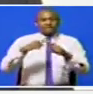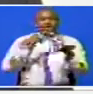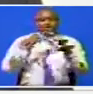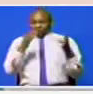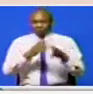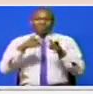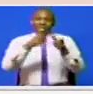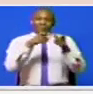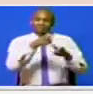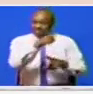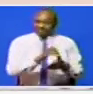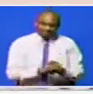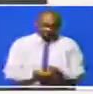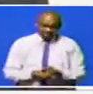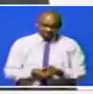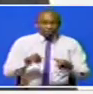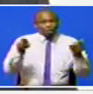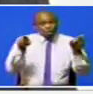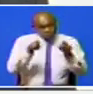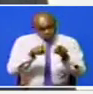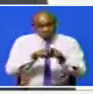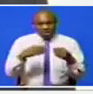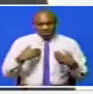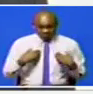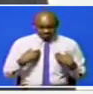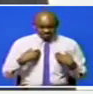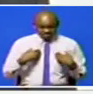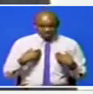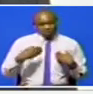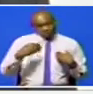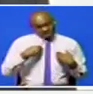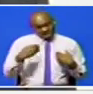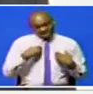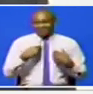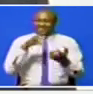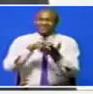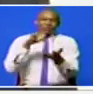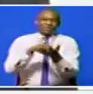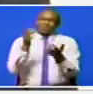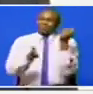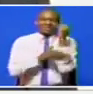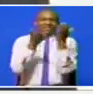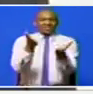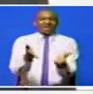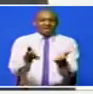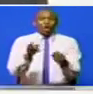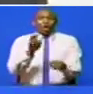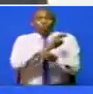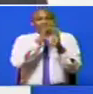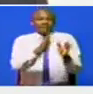wrath either. We also have the no less bizarre situation where some